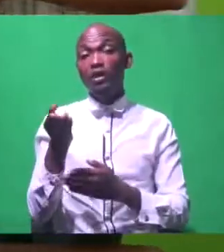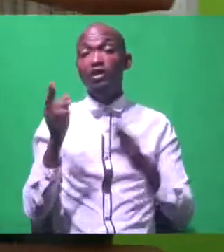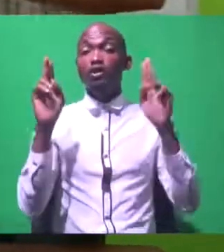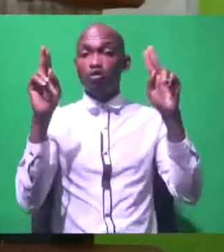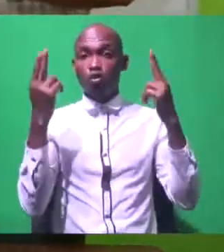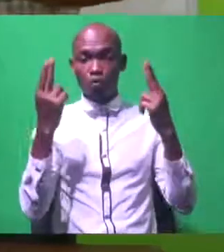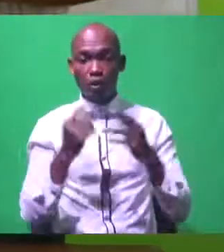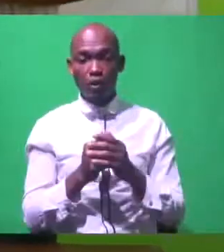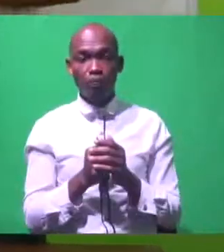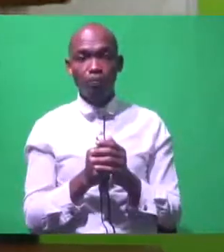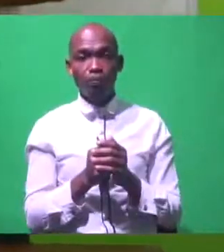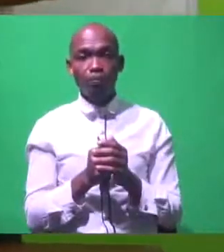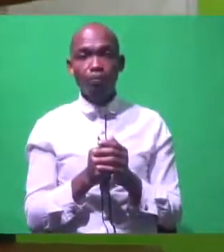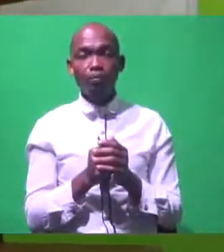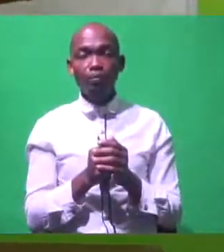of colonial education.